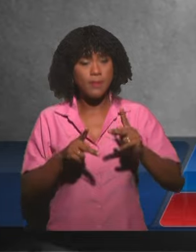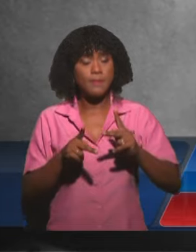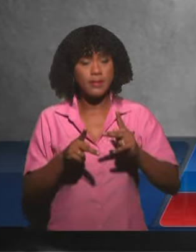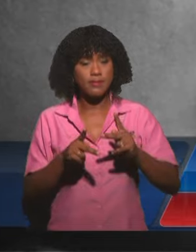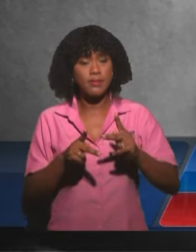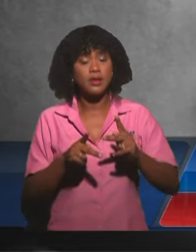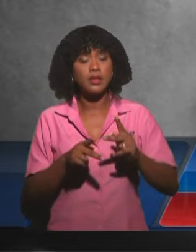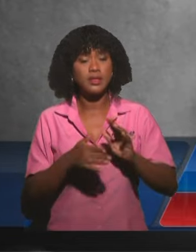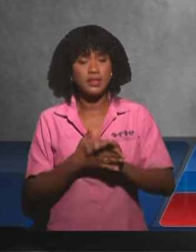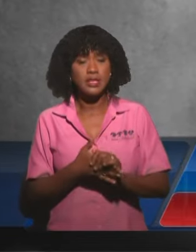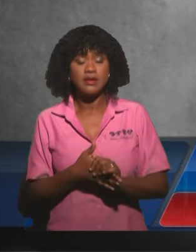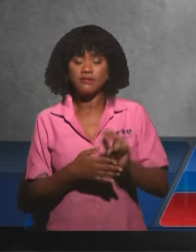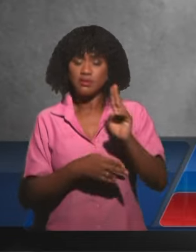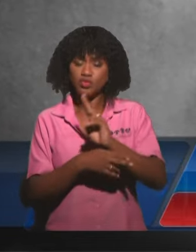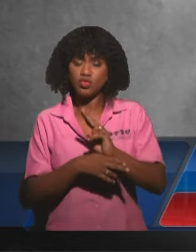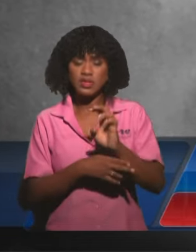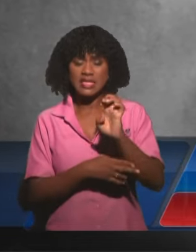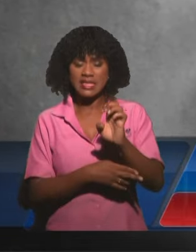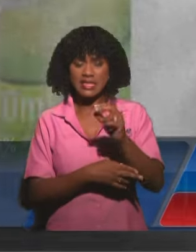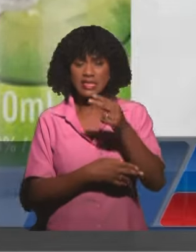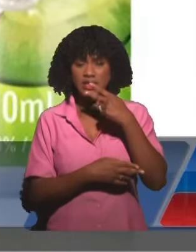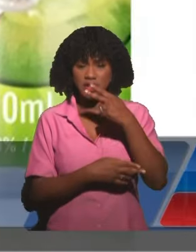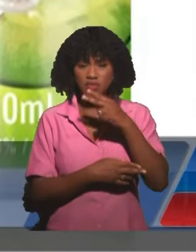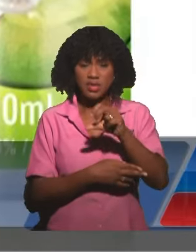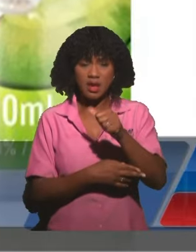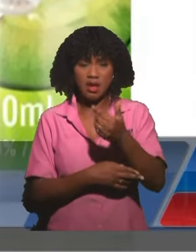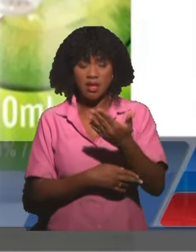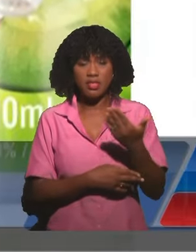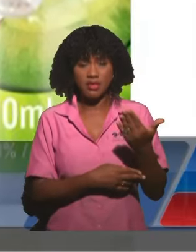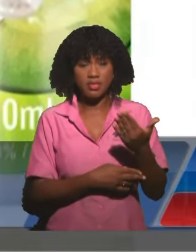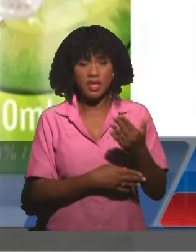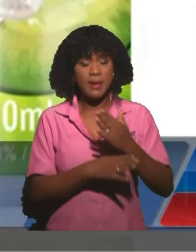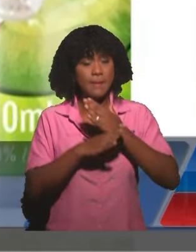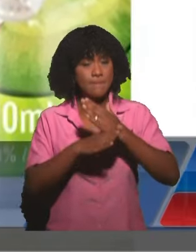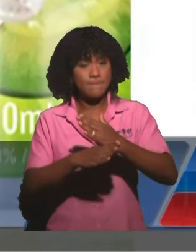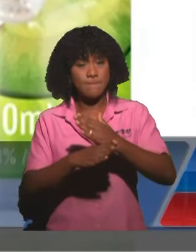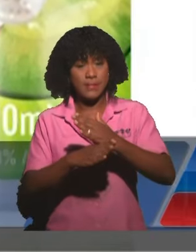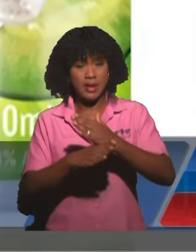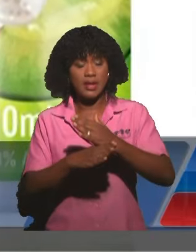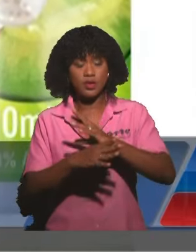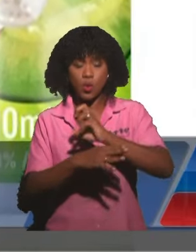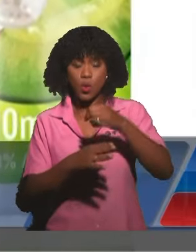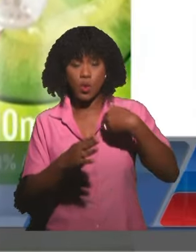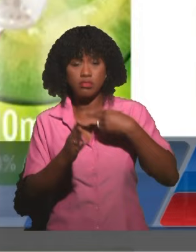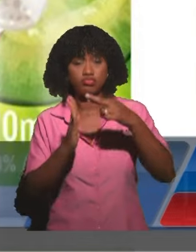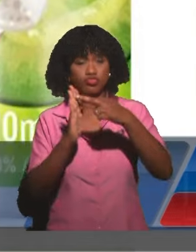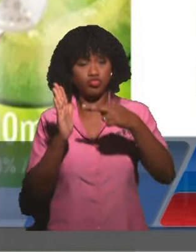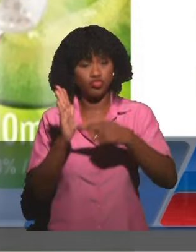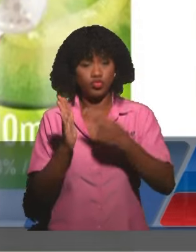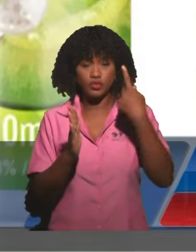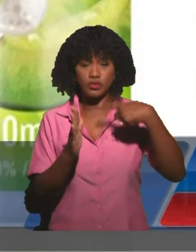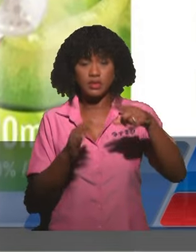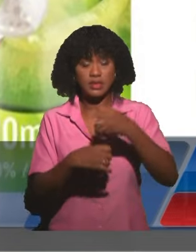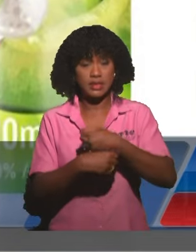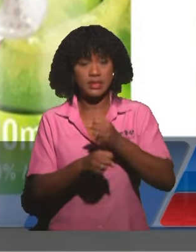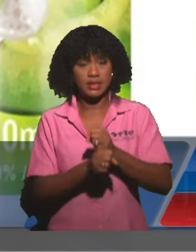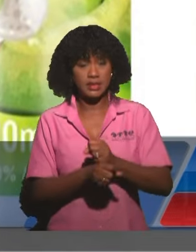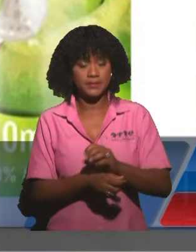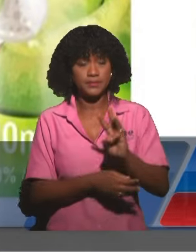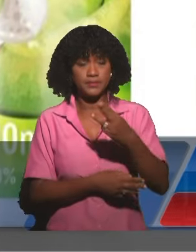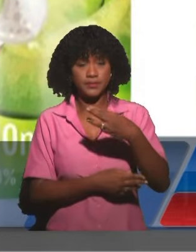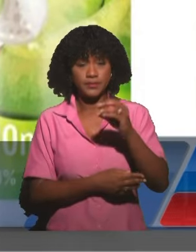tobacco, e-cigarettes and other nicotine products by banning or tightly regulating these products.